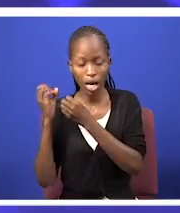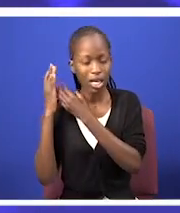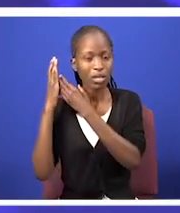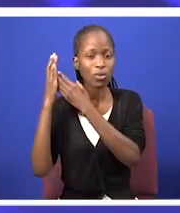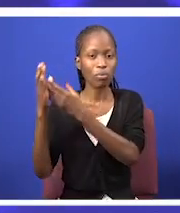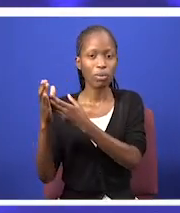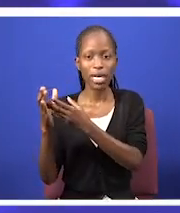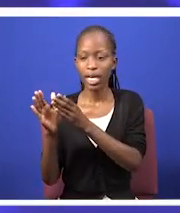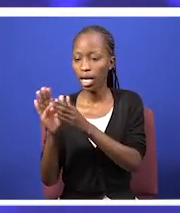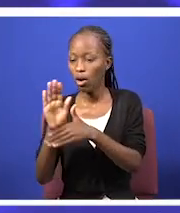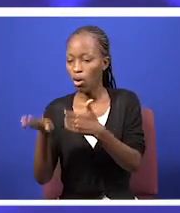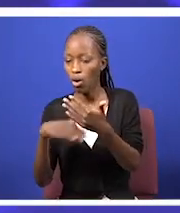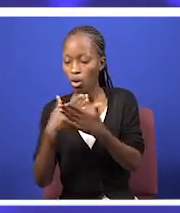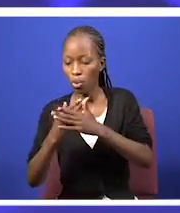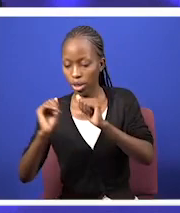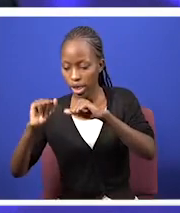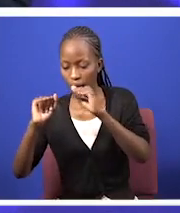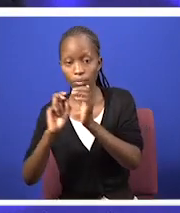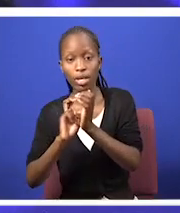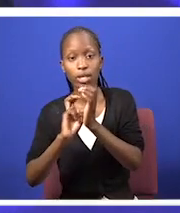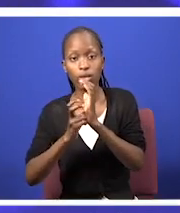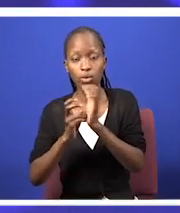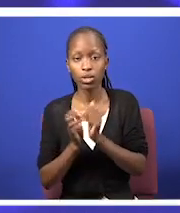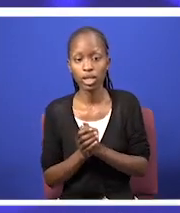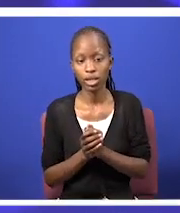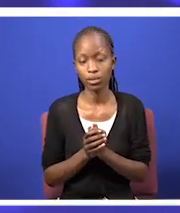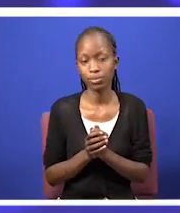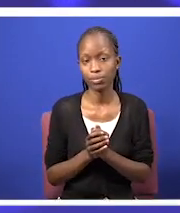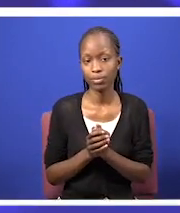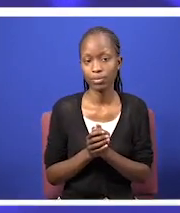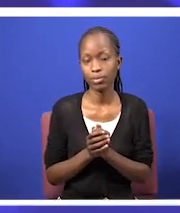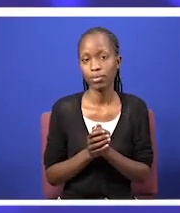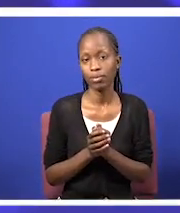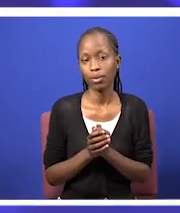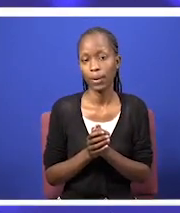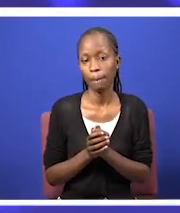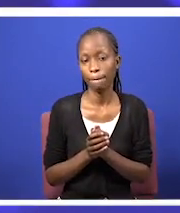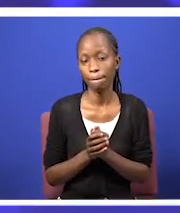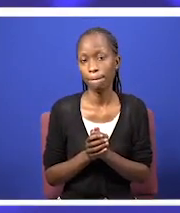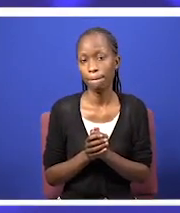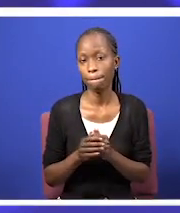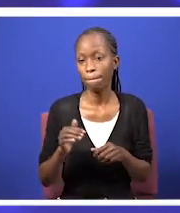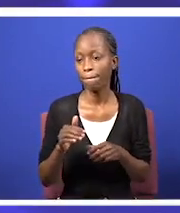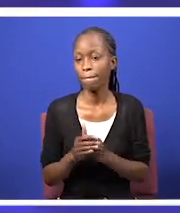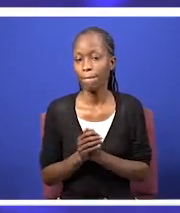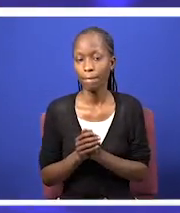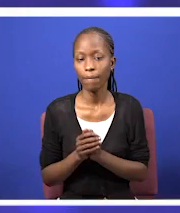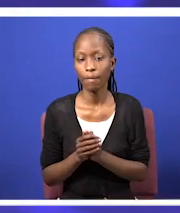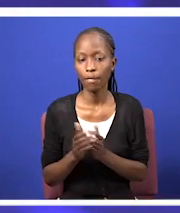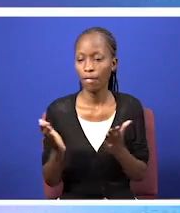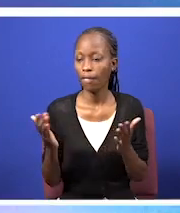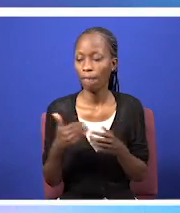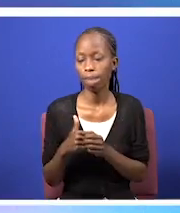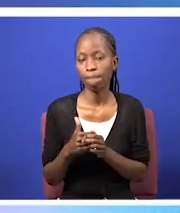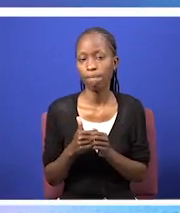regard to any of the agreements, contracts, any of the things that we want to do in terms of our work and ministry in this country, wherever we